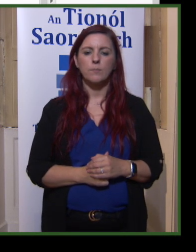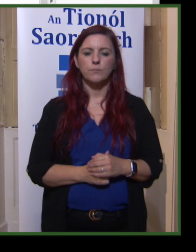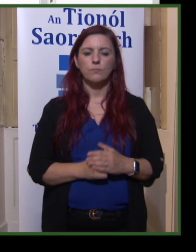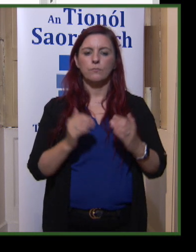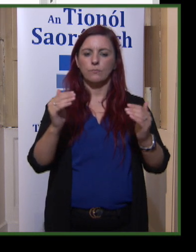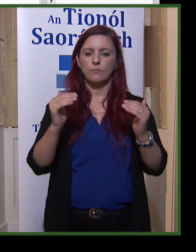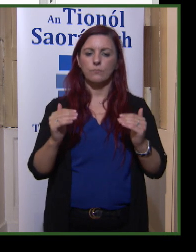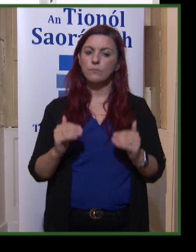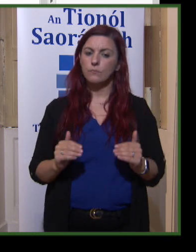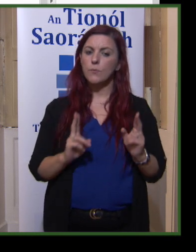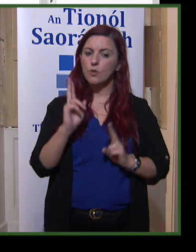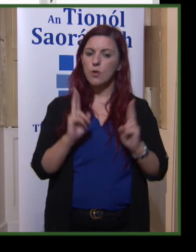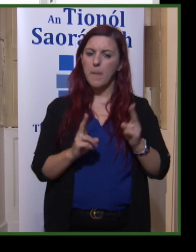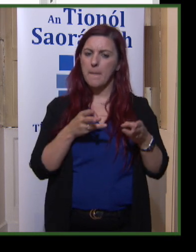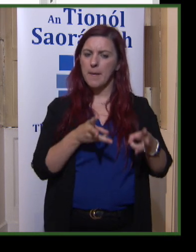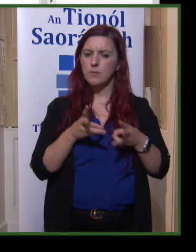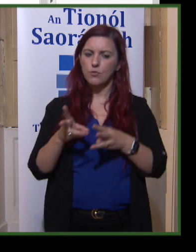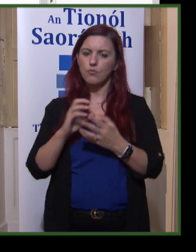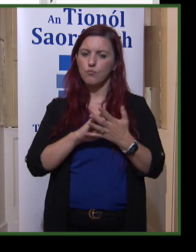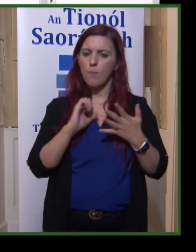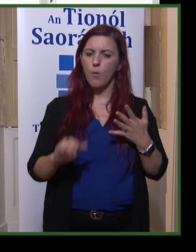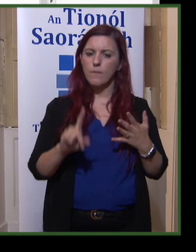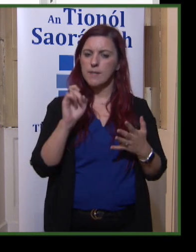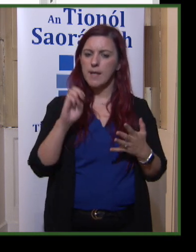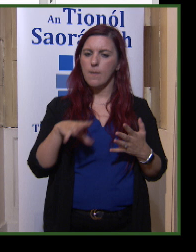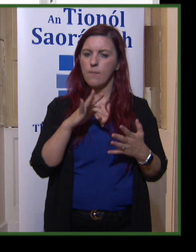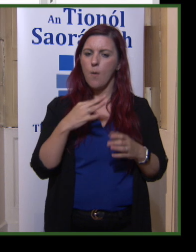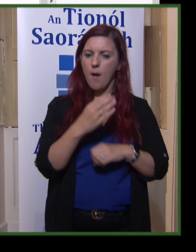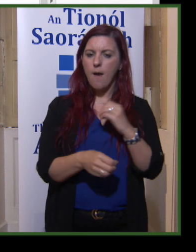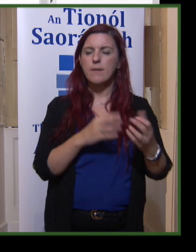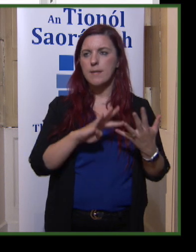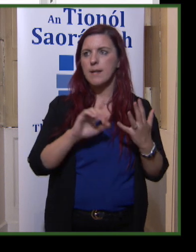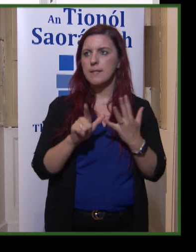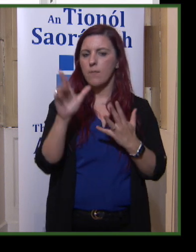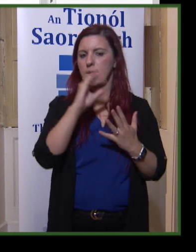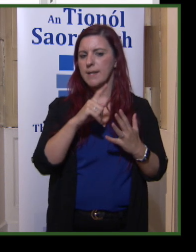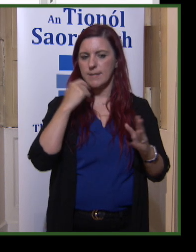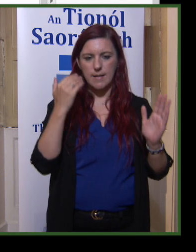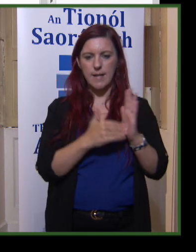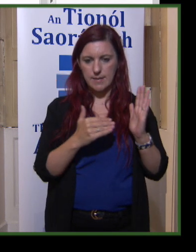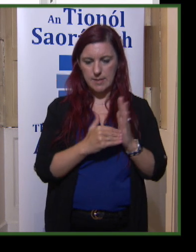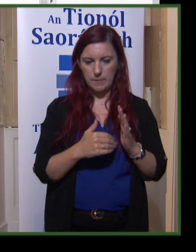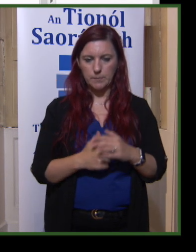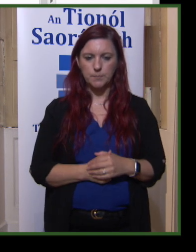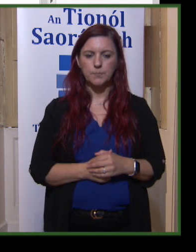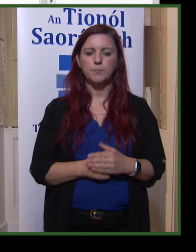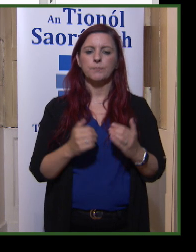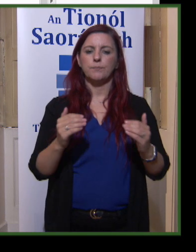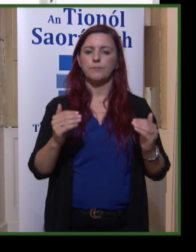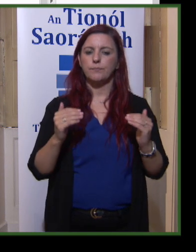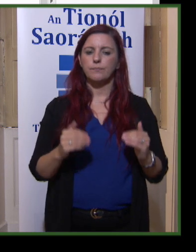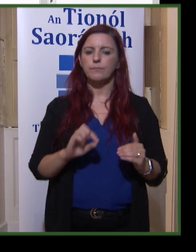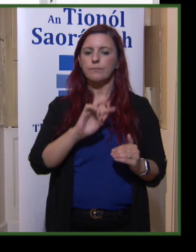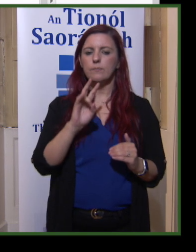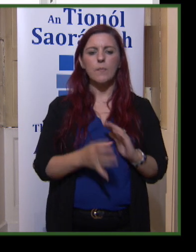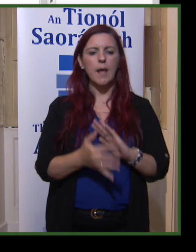be a mechanism to remove the directly elected mayor from office? 97% said yes, 3% said no. In the question of if